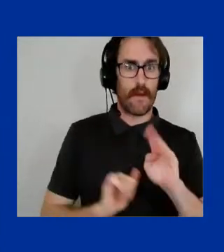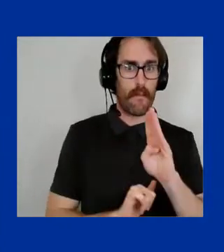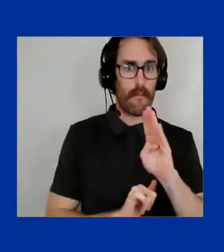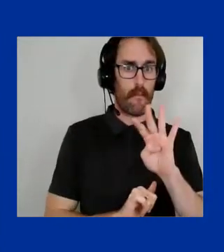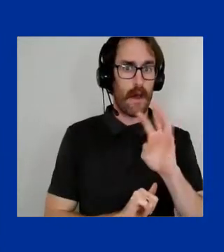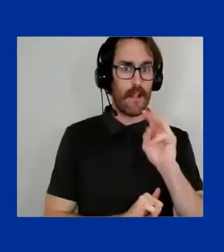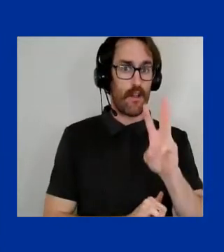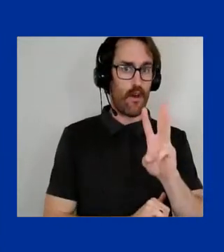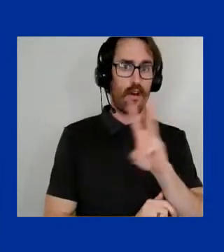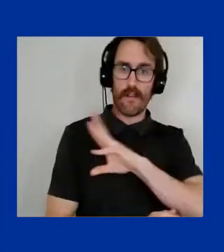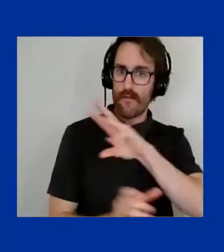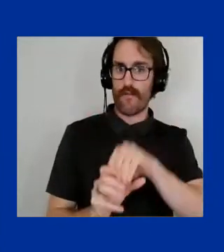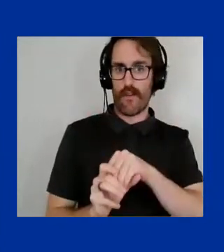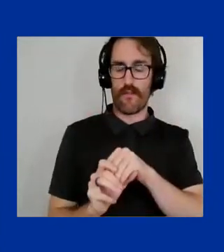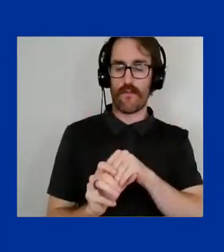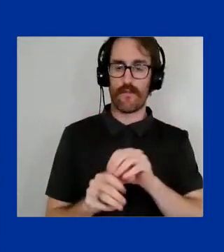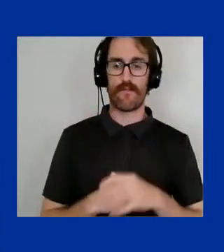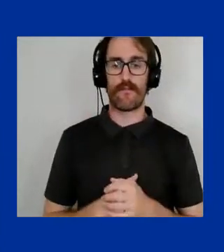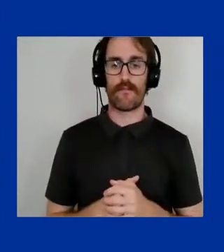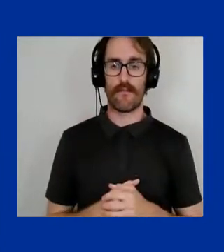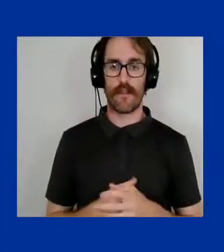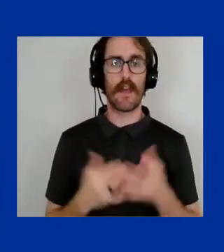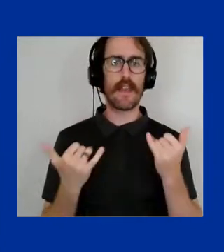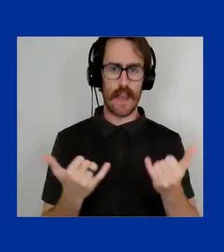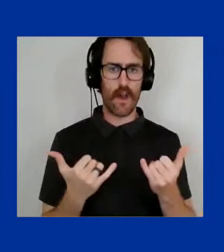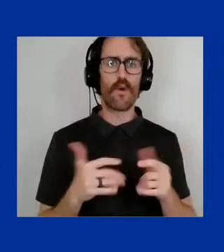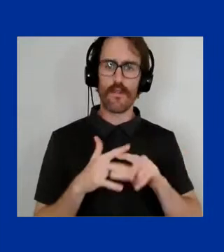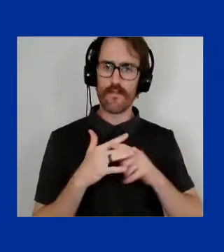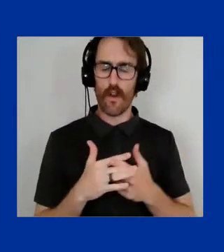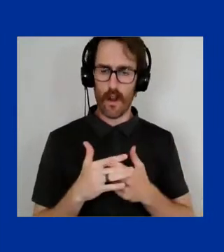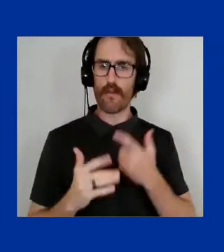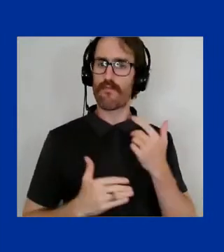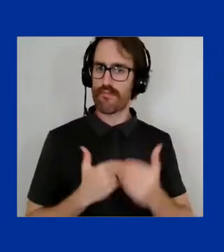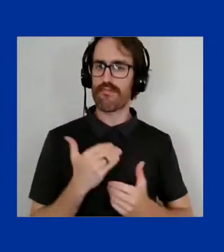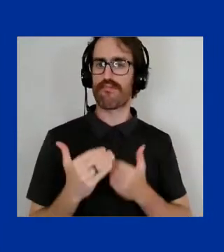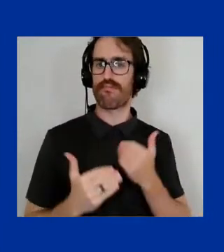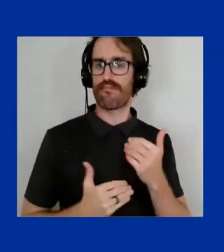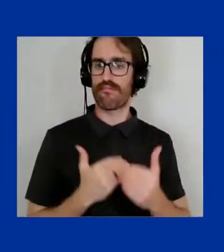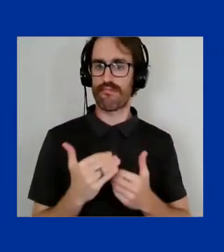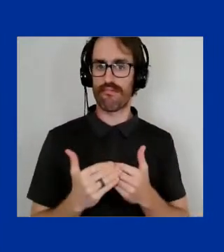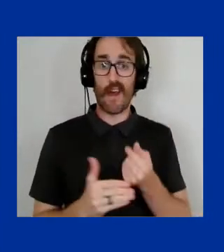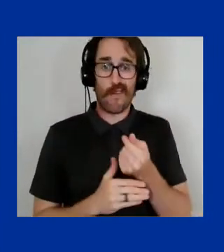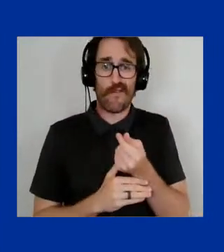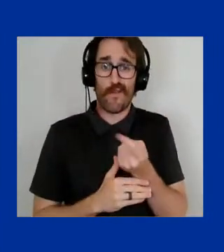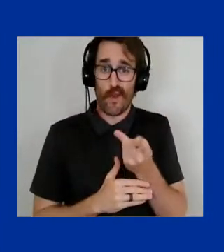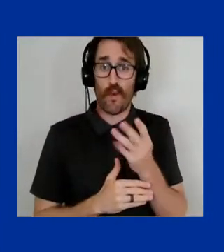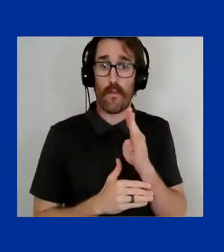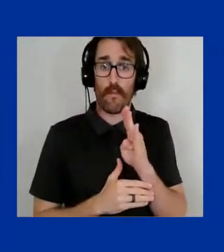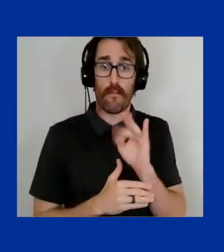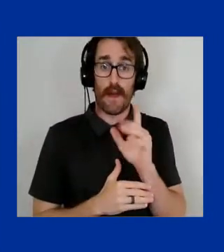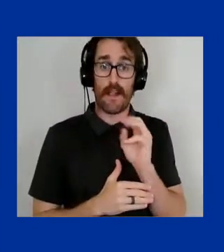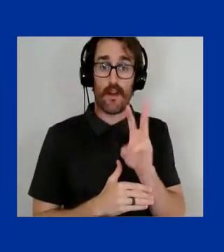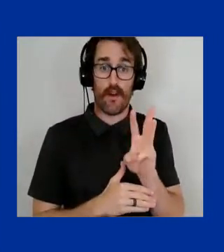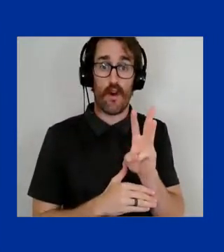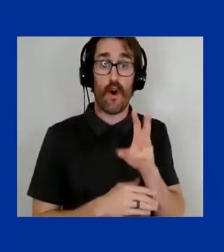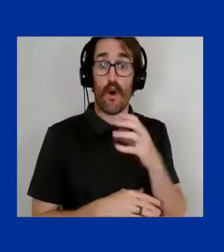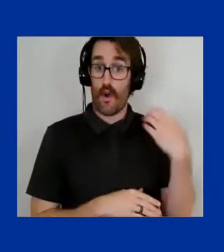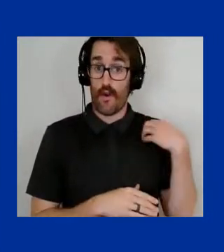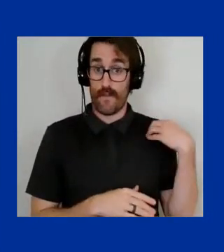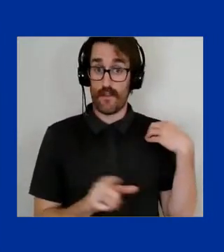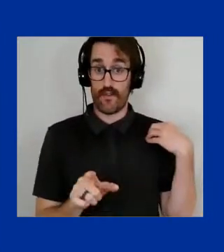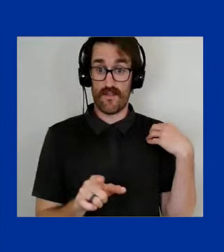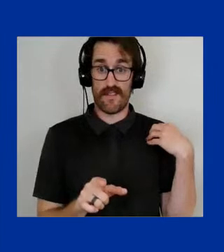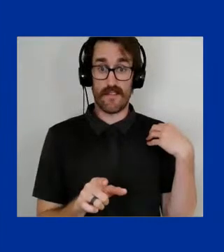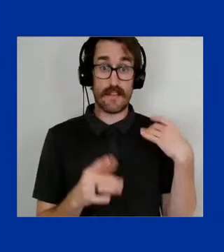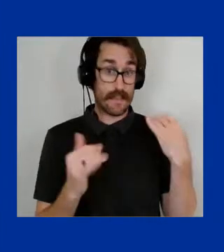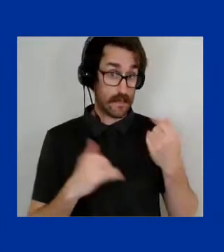you is we are kind of entering that. So some of our bylaw officers at end of day, I mentioned that we have a list for